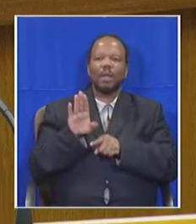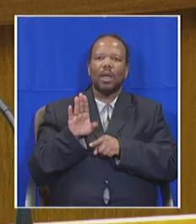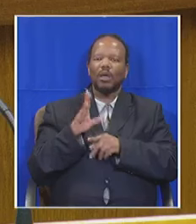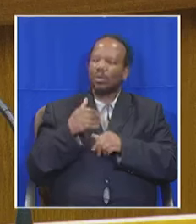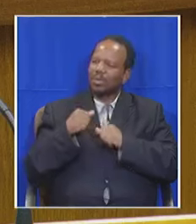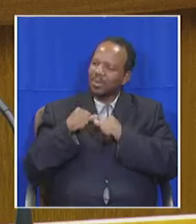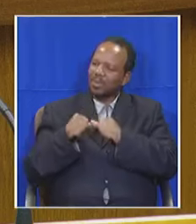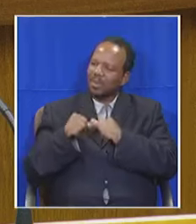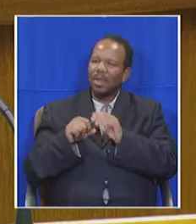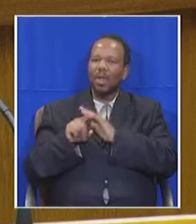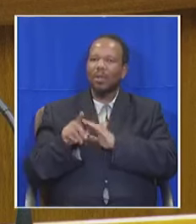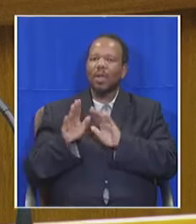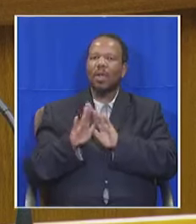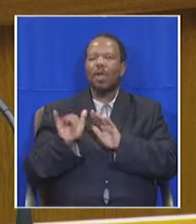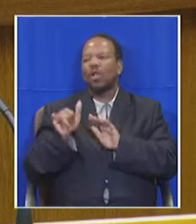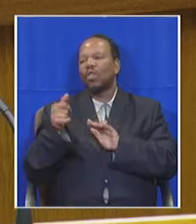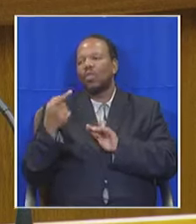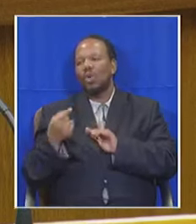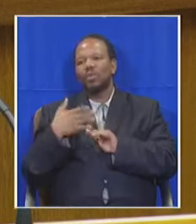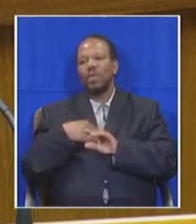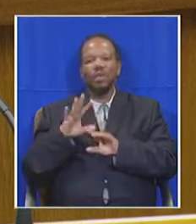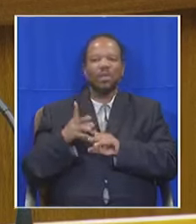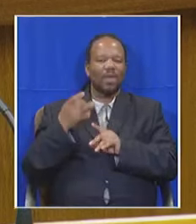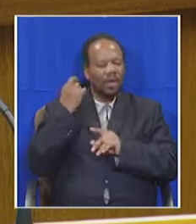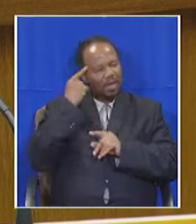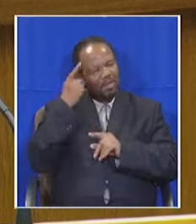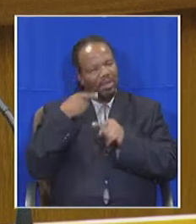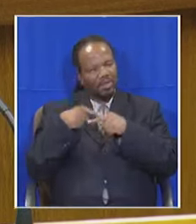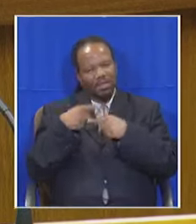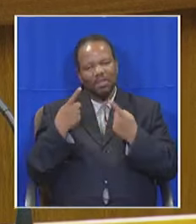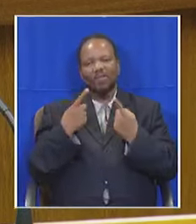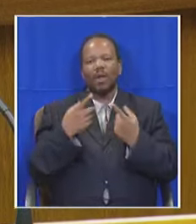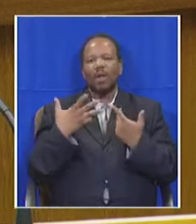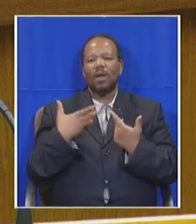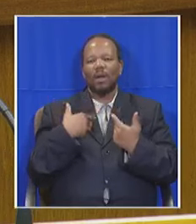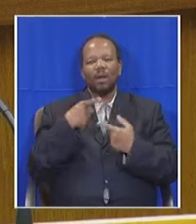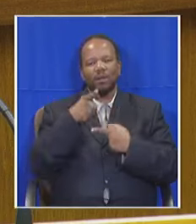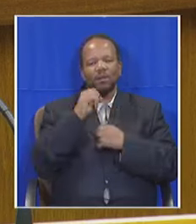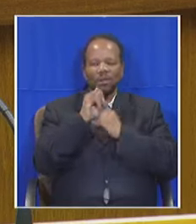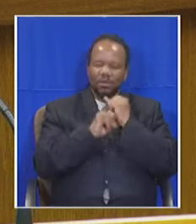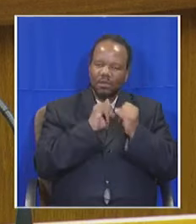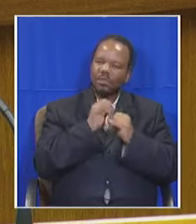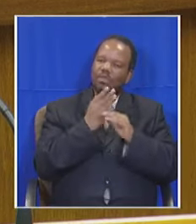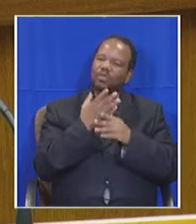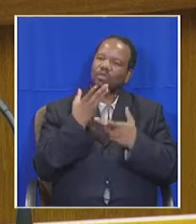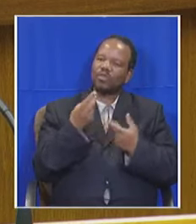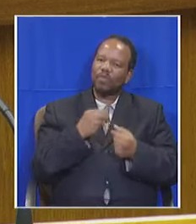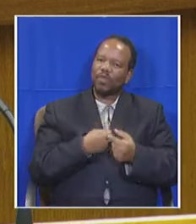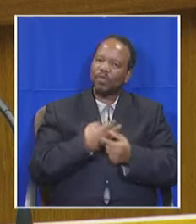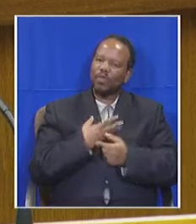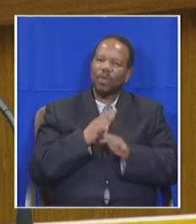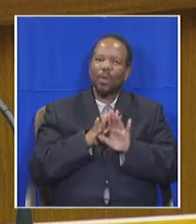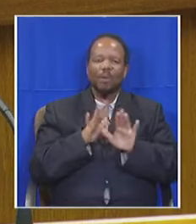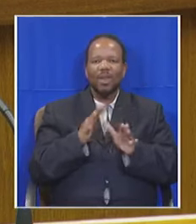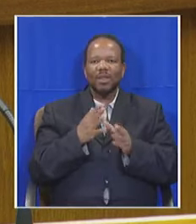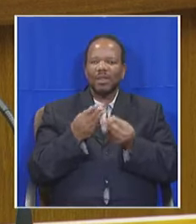to intimidate those who differ with authority of the day. Even institutions which are meant for the youth are used to distribute